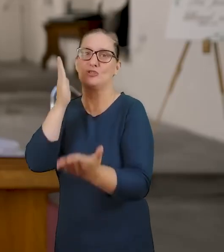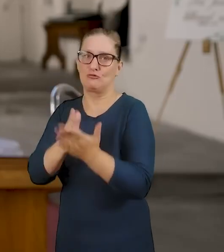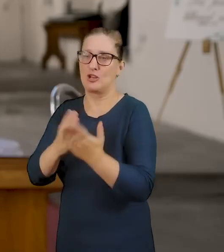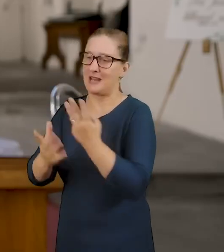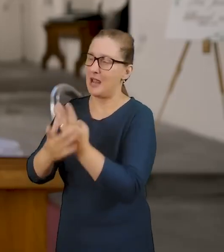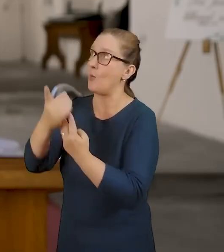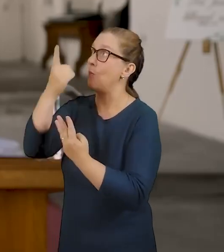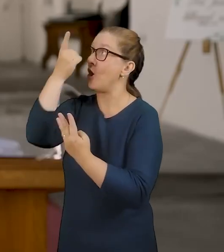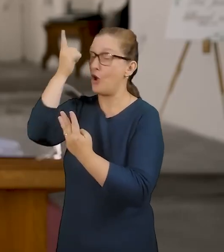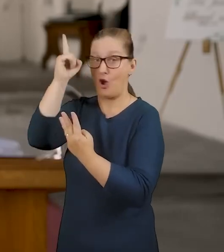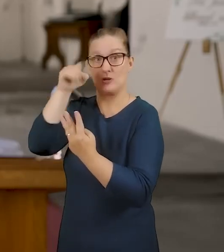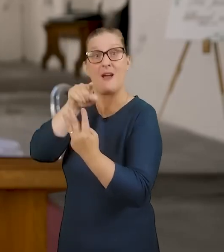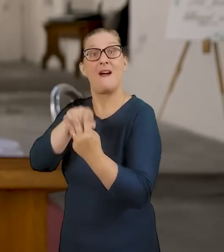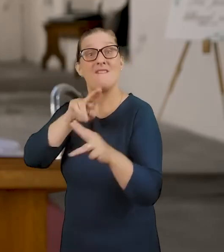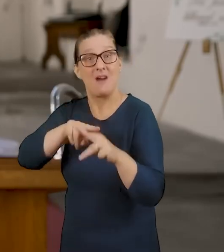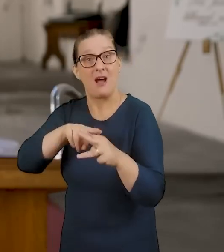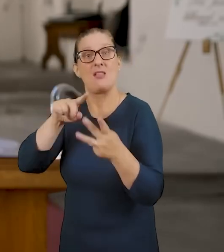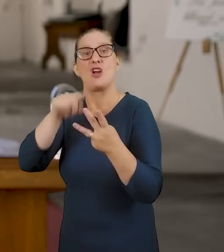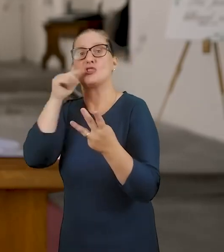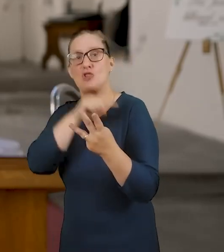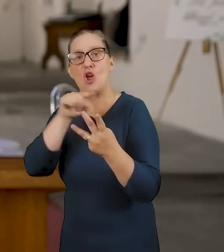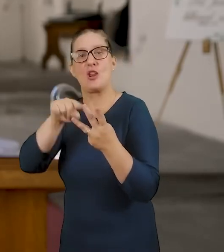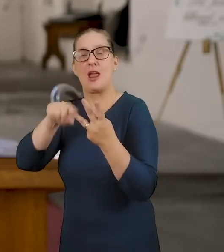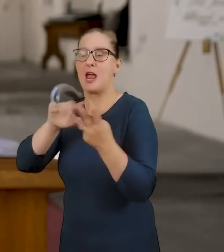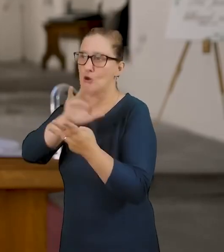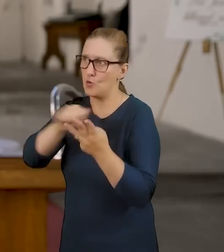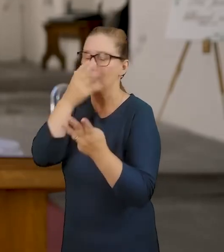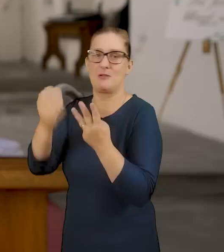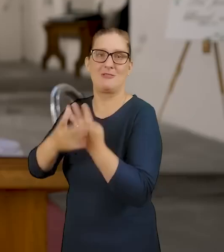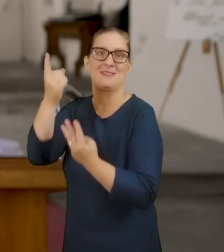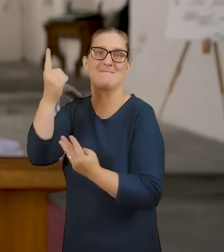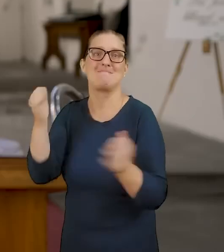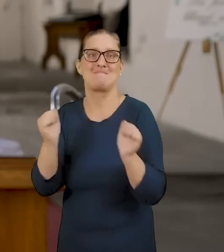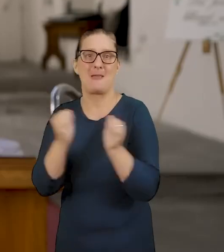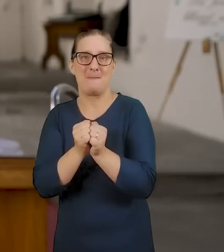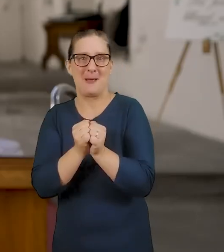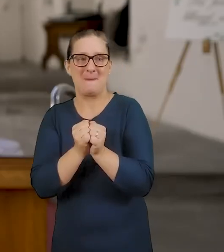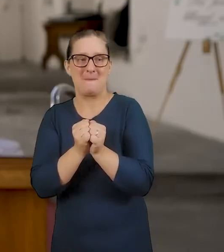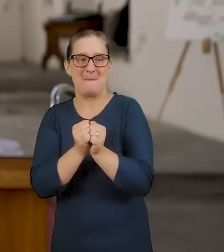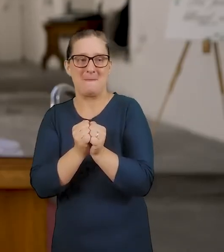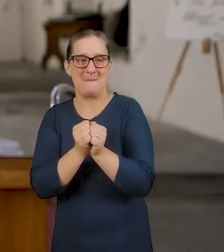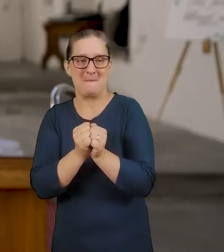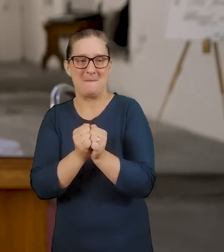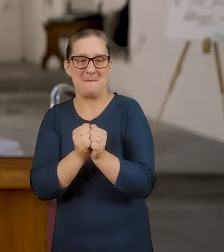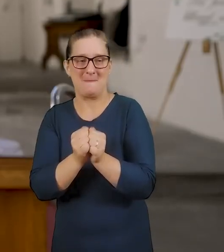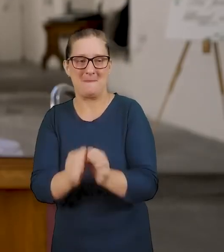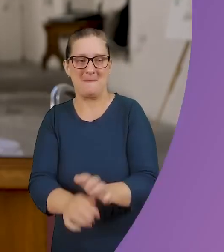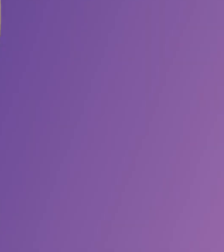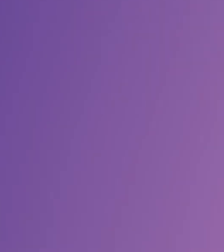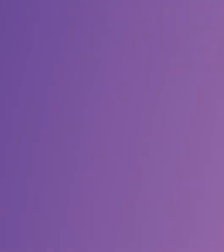faith. We believe and trust in one God, Father, Son, and Holy Spirit.